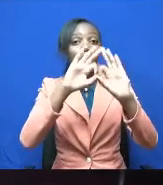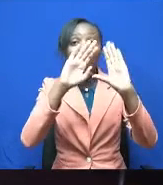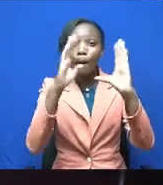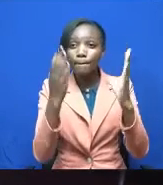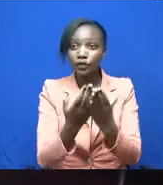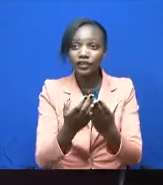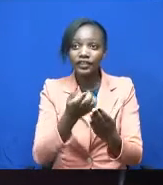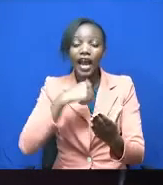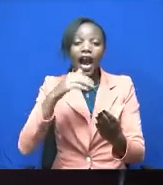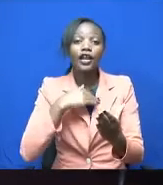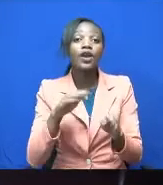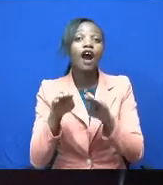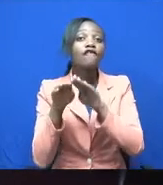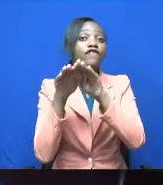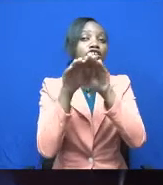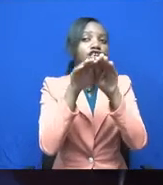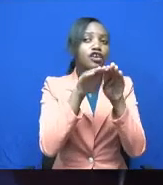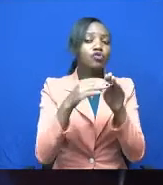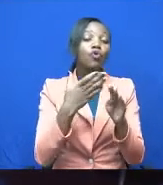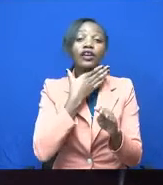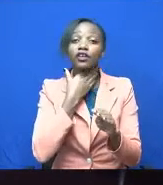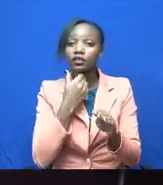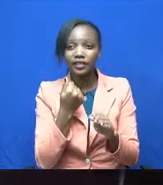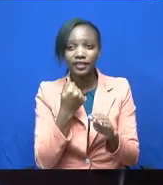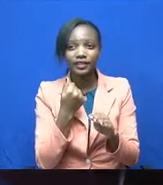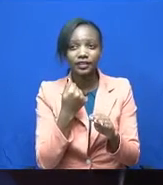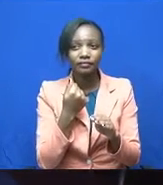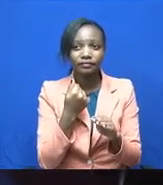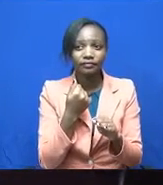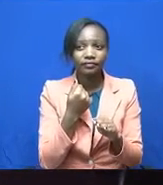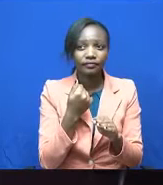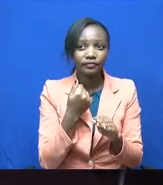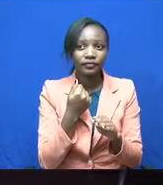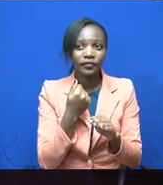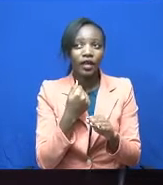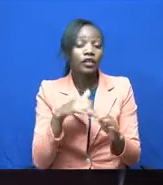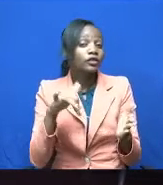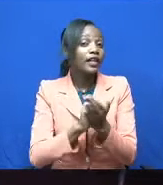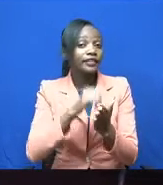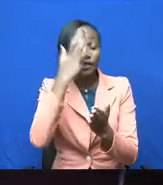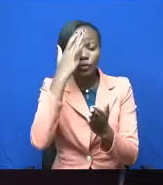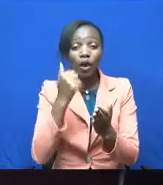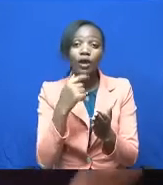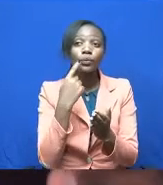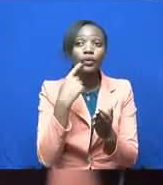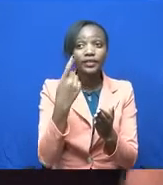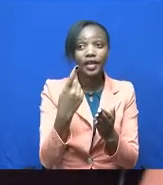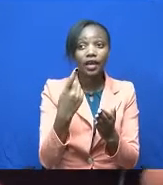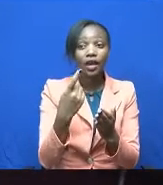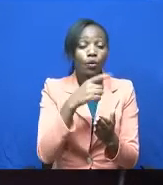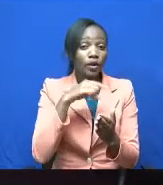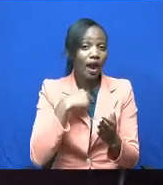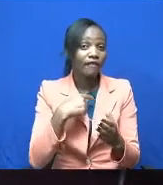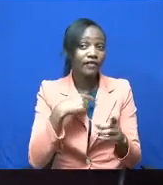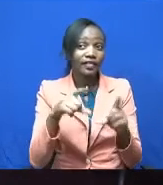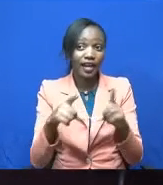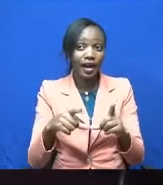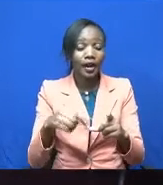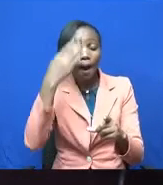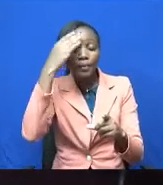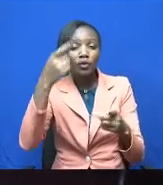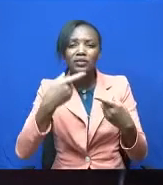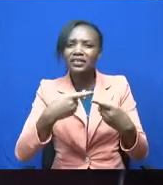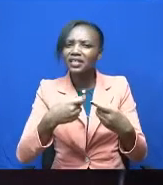we share similar interests or similar sociological aspects. That's when you can say that the land is distributed. Because if they don't show the